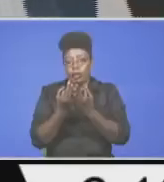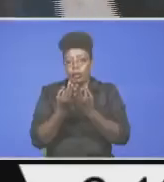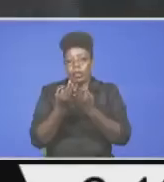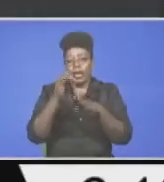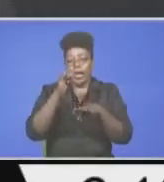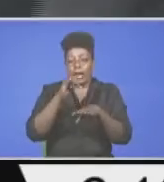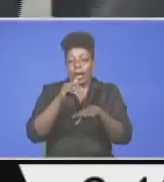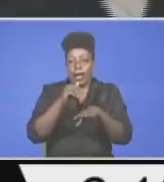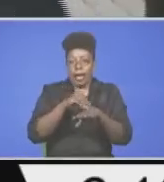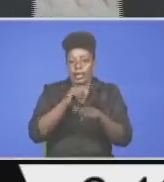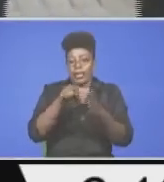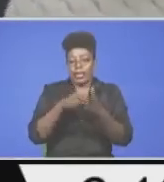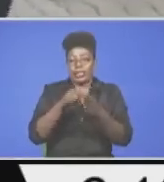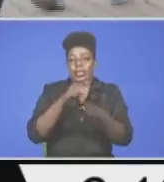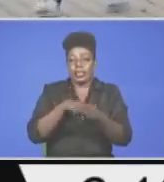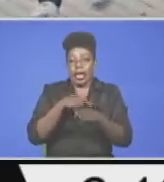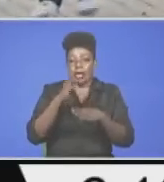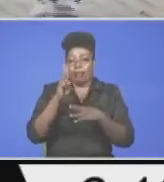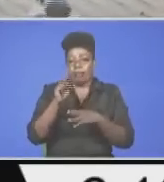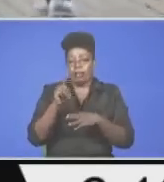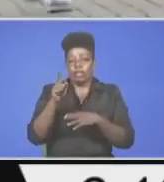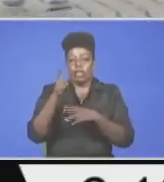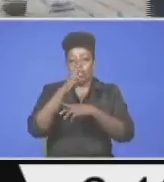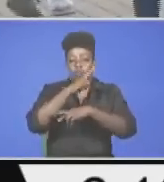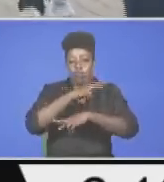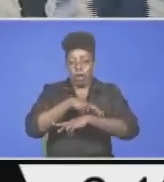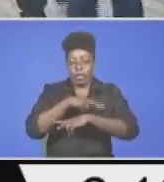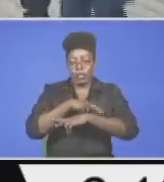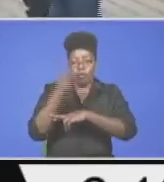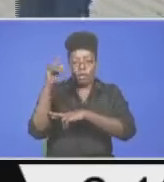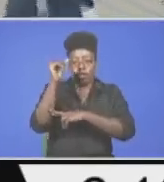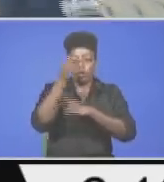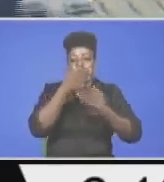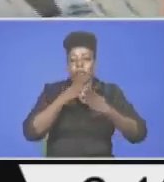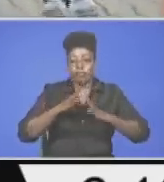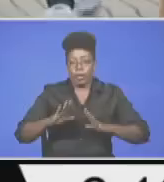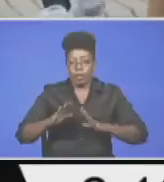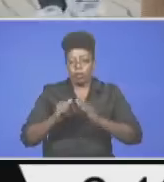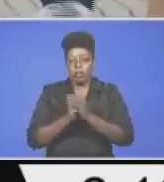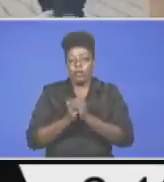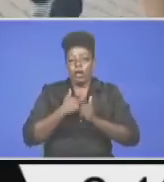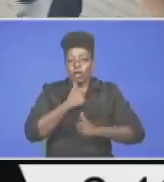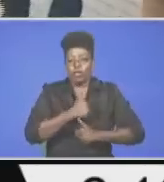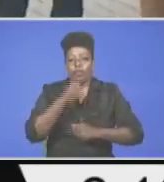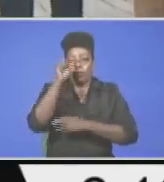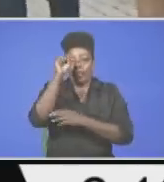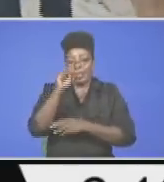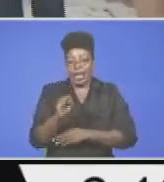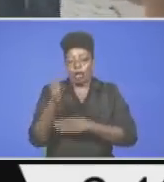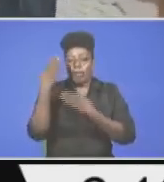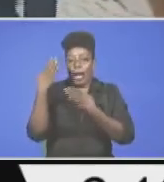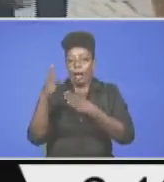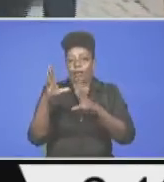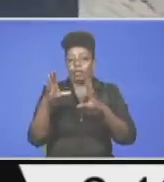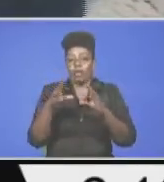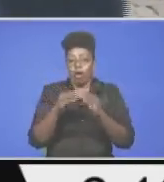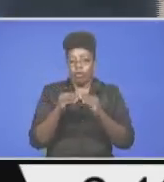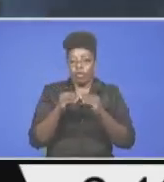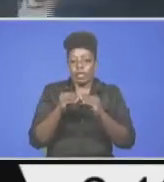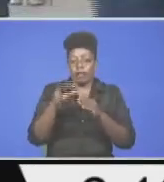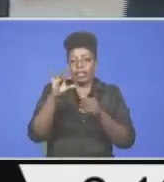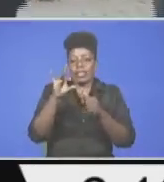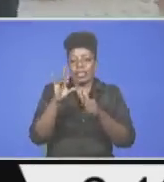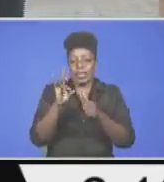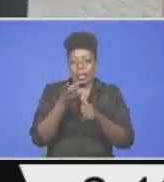most difficult time. May she rest in eternal peace. Condolences also coming in from the South Bahamas Conference of the